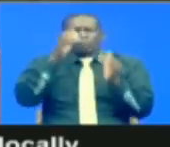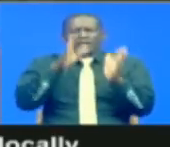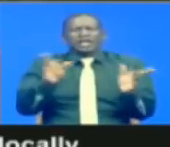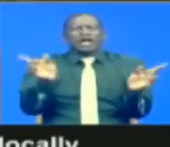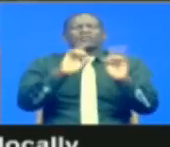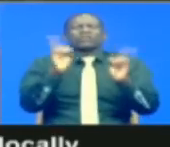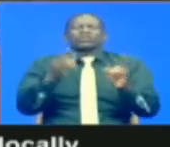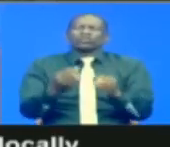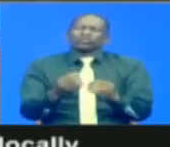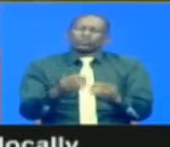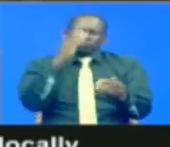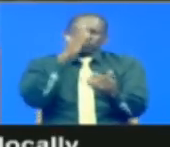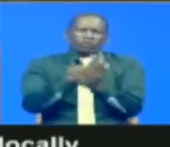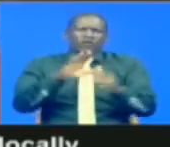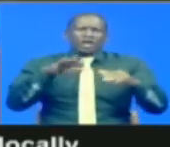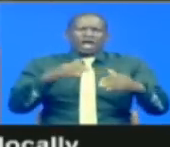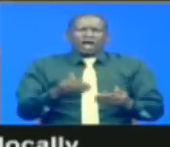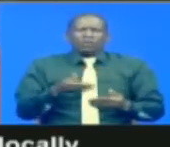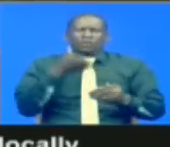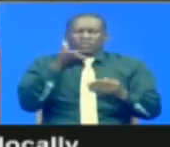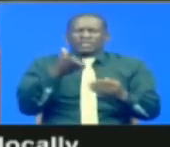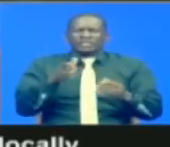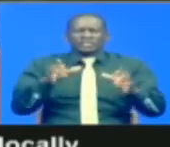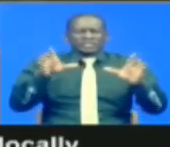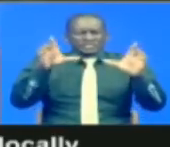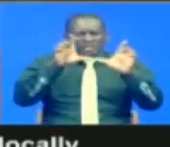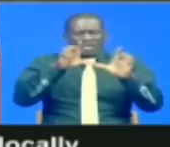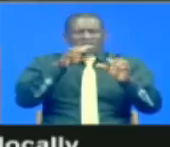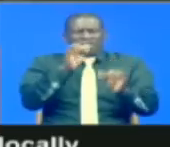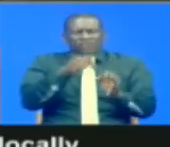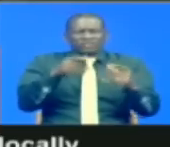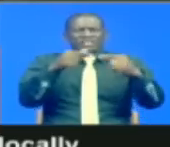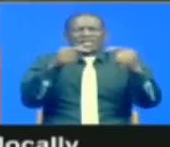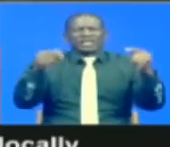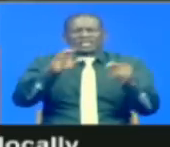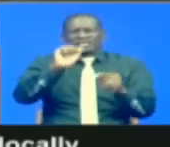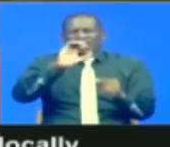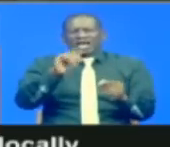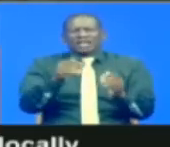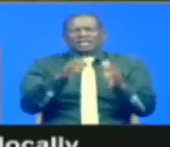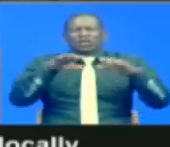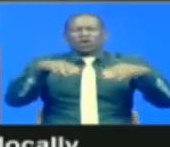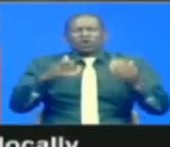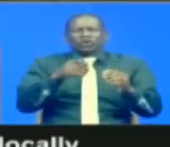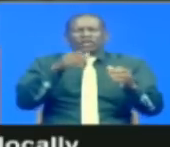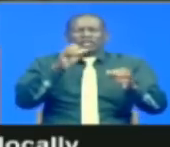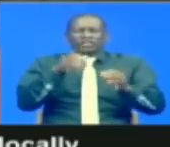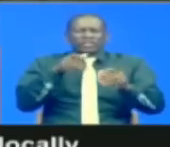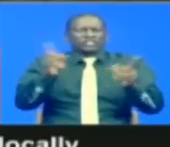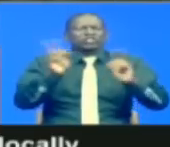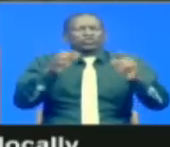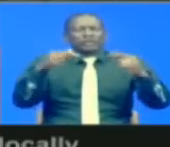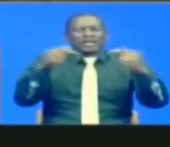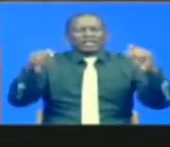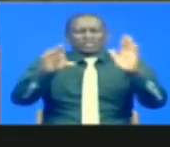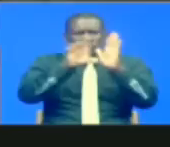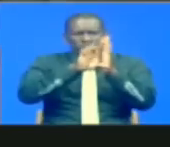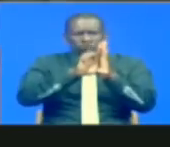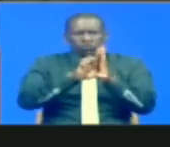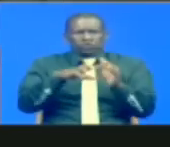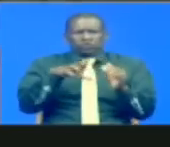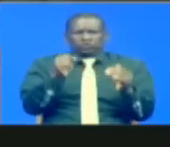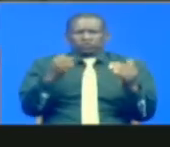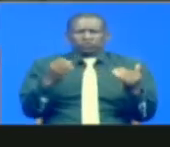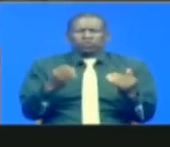this special pass violates the Act and the regulations, and we are not persuaded, therefore, that